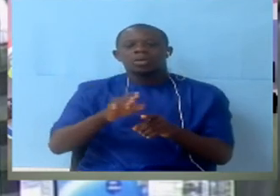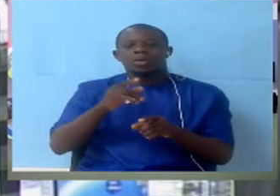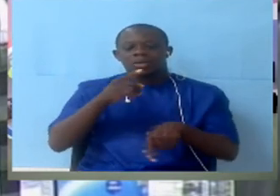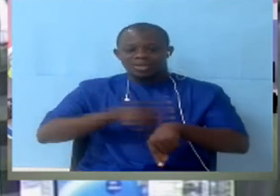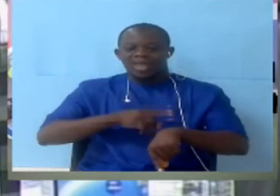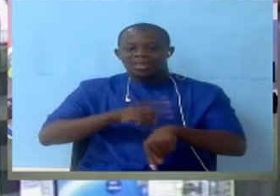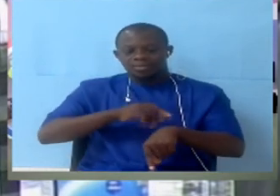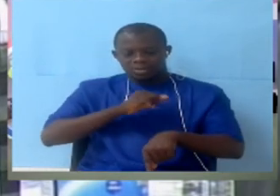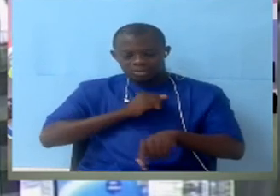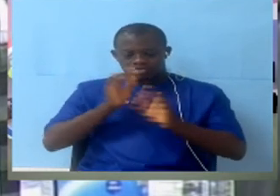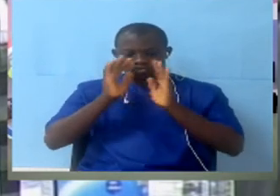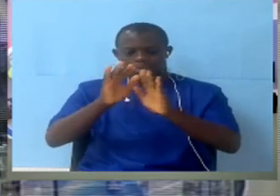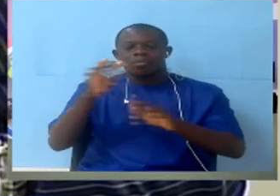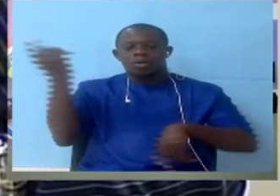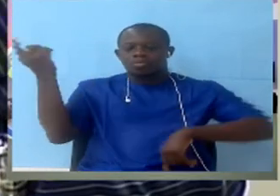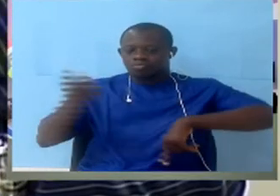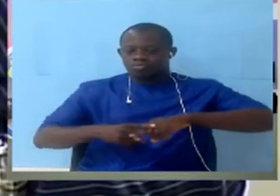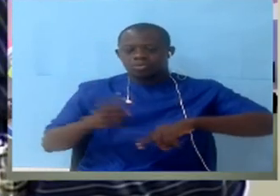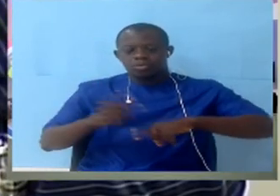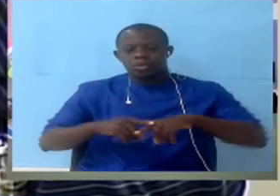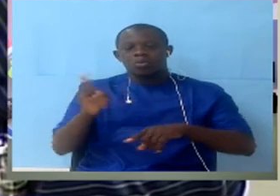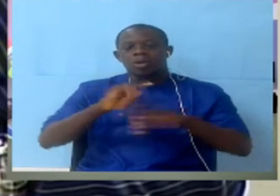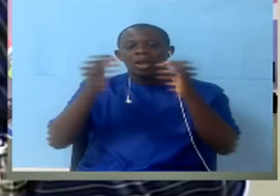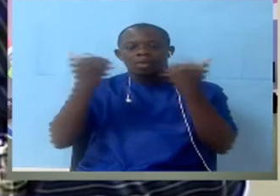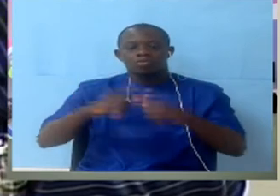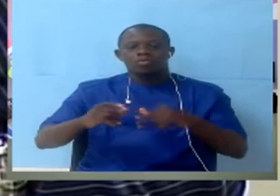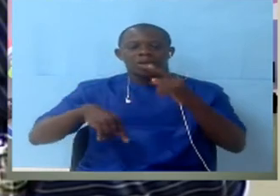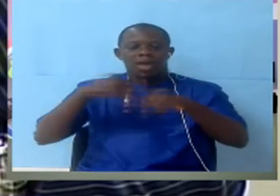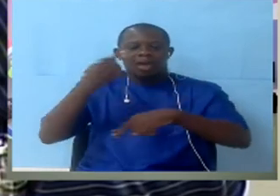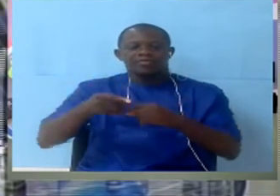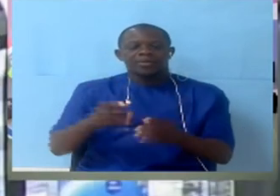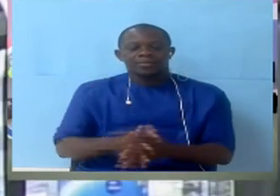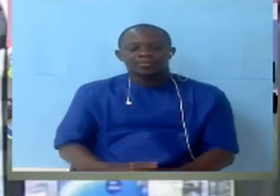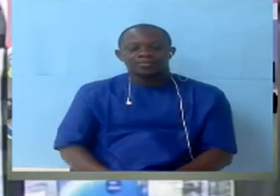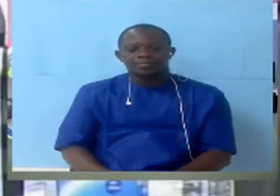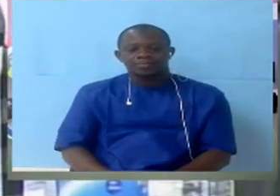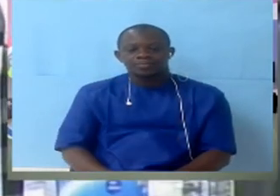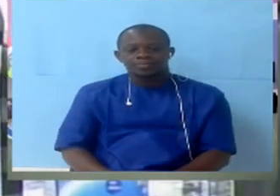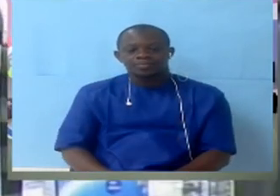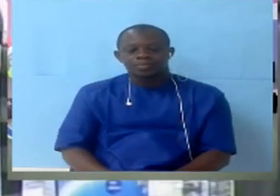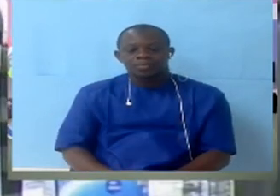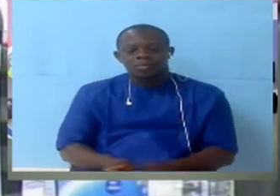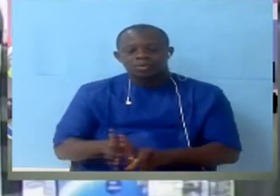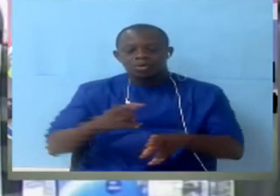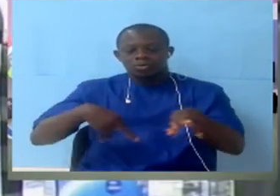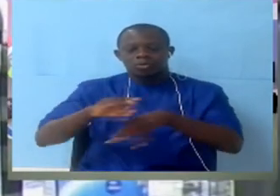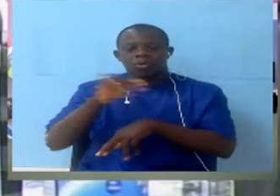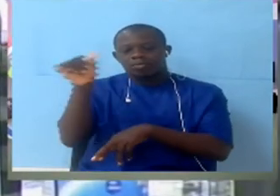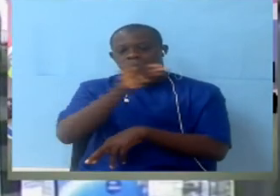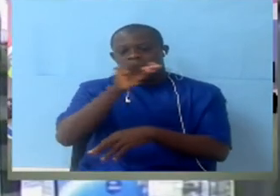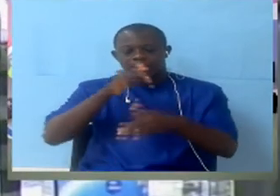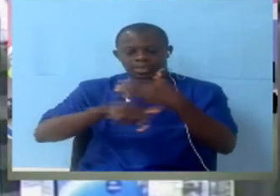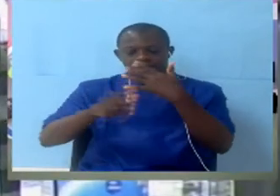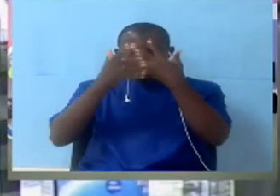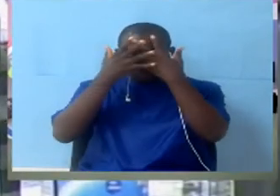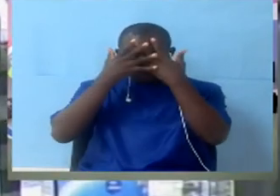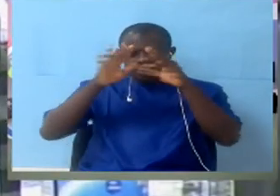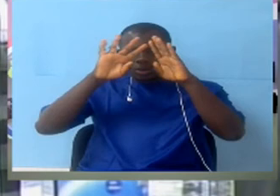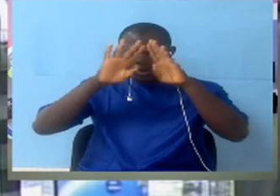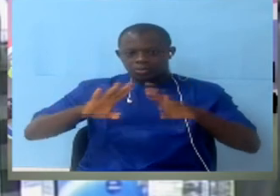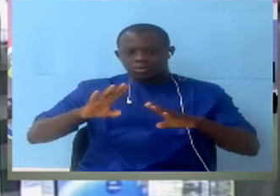beating. Yeah. And then what happened after that? When Narna Okela, I moved into the cell. He took me back to the